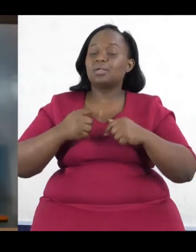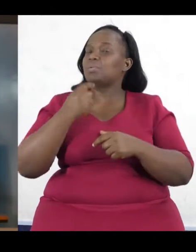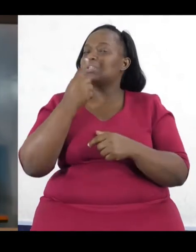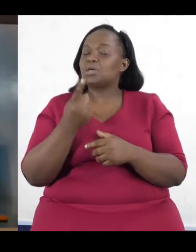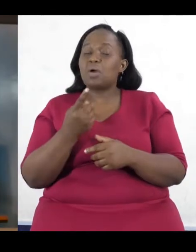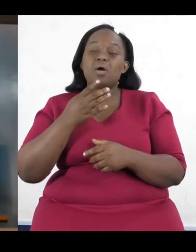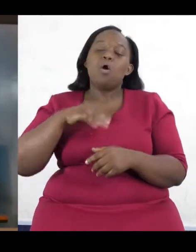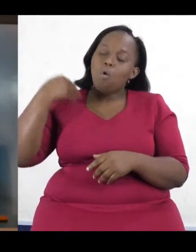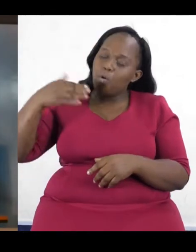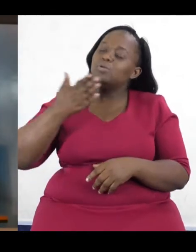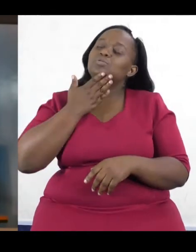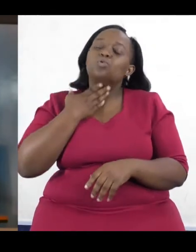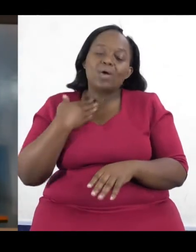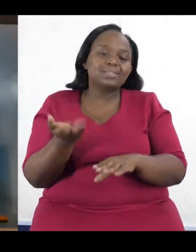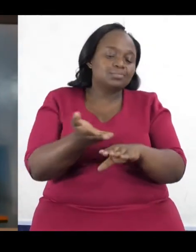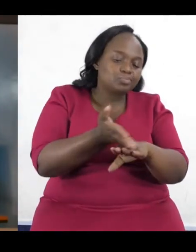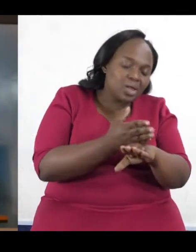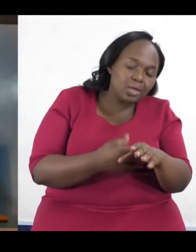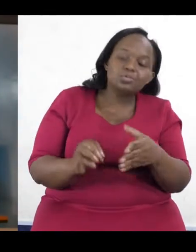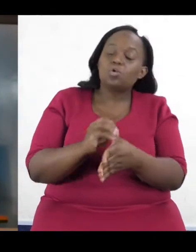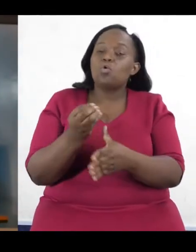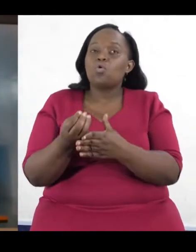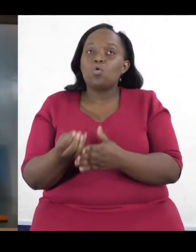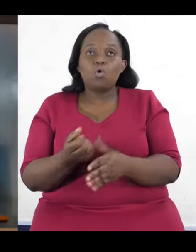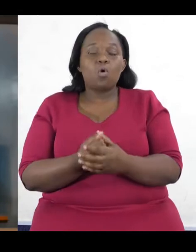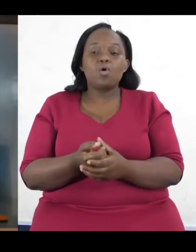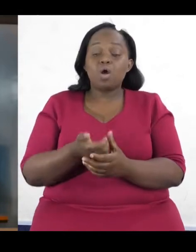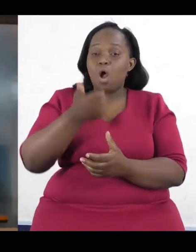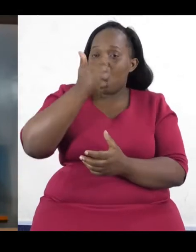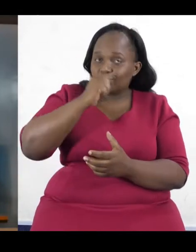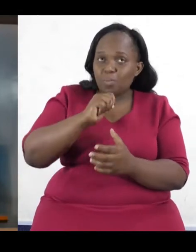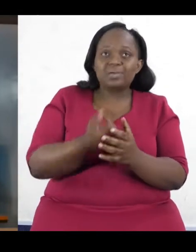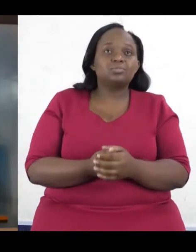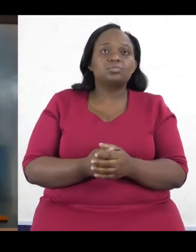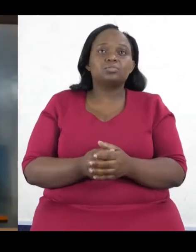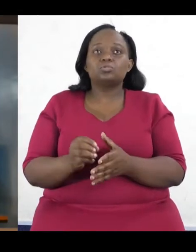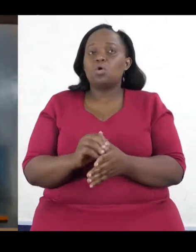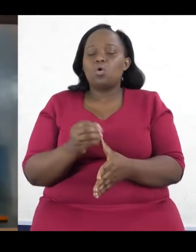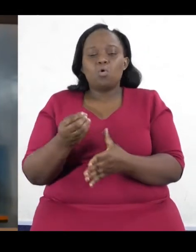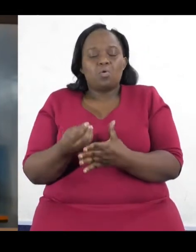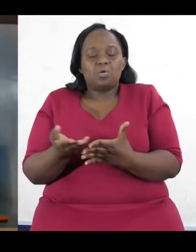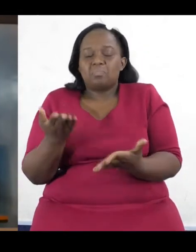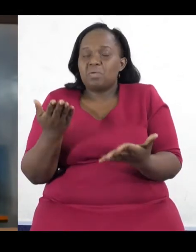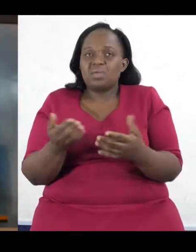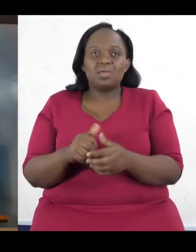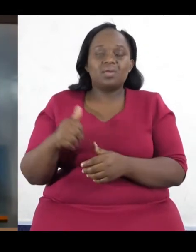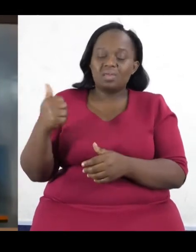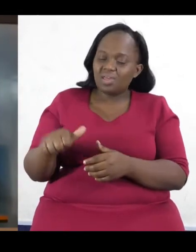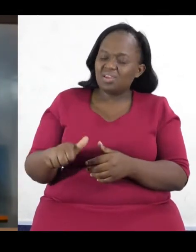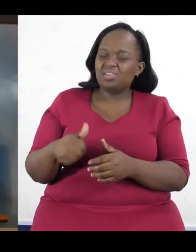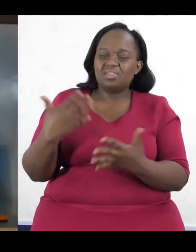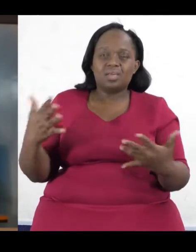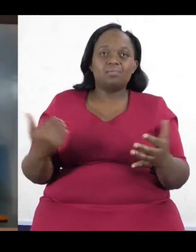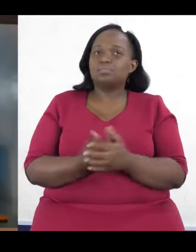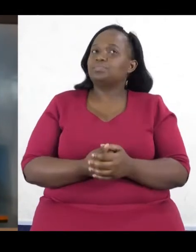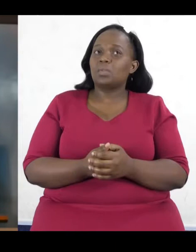of potatoes, of maize, of vegetables, let's say tomatoes, to make either jam or make tomato sauce, whatever it